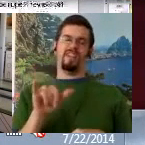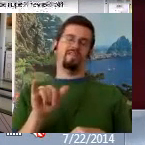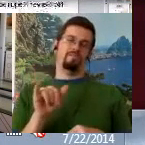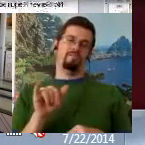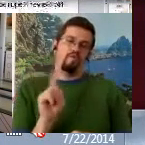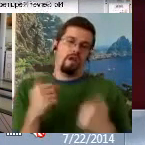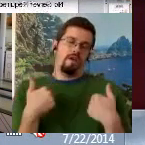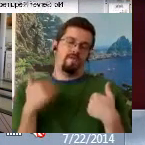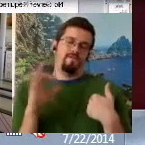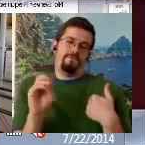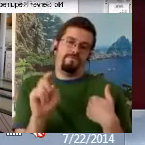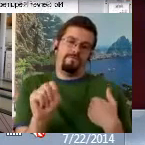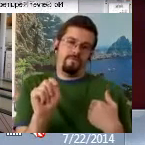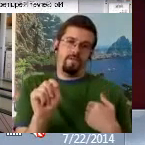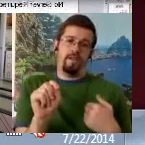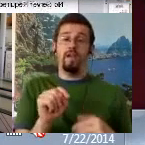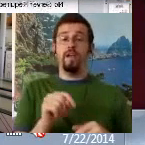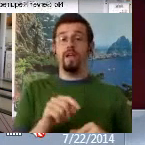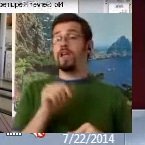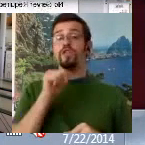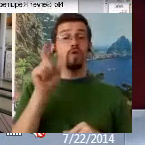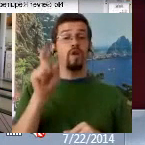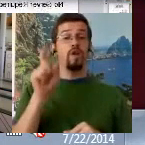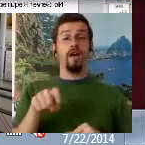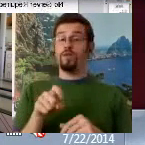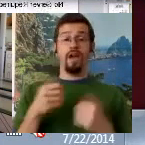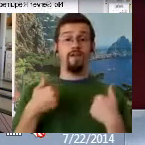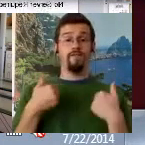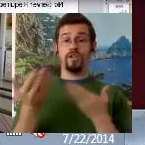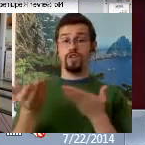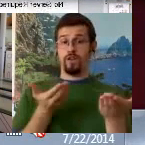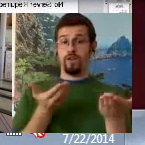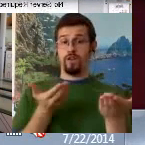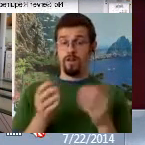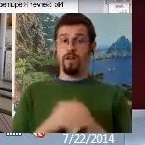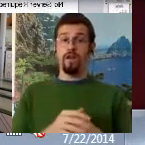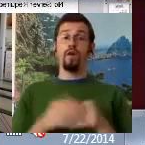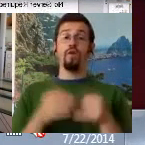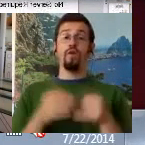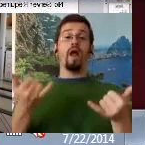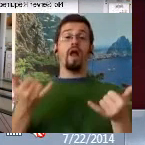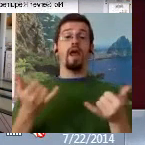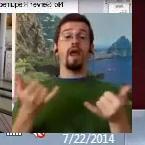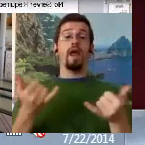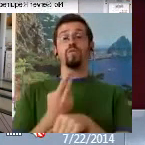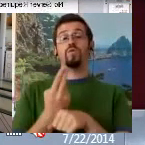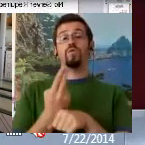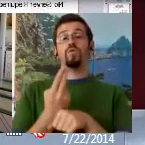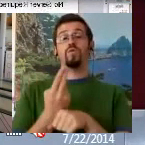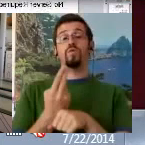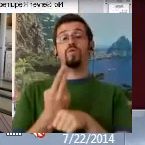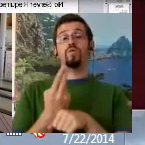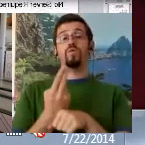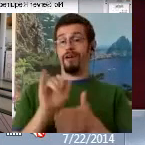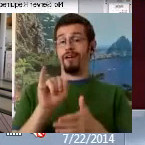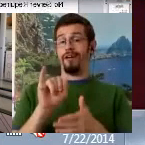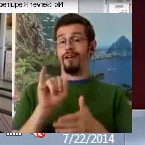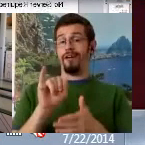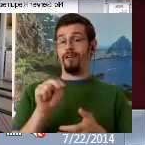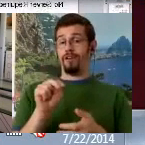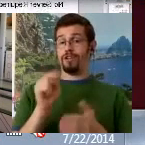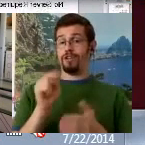Like I was saying, there's no server required. Right now we're using the SignWriting icon server that creates our SVG